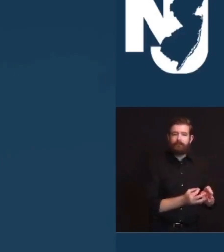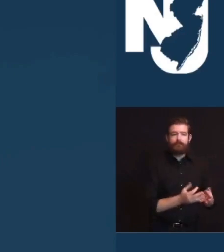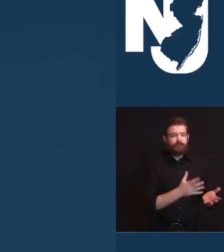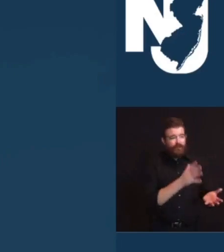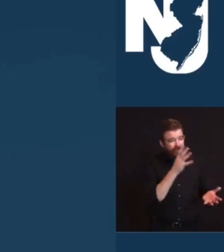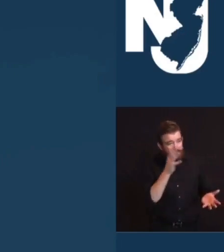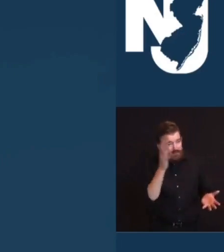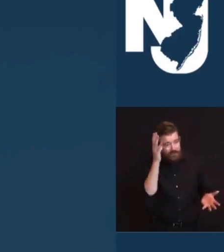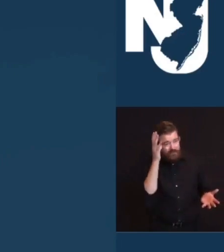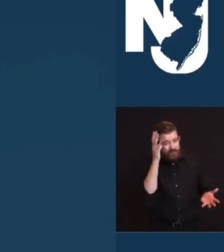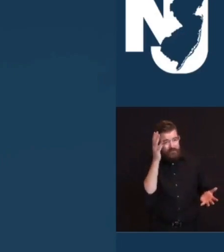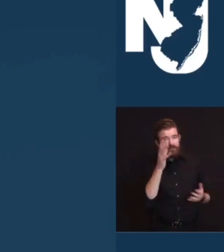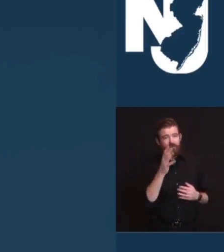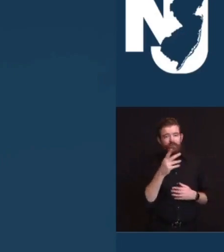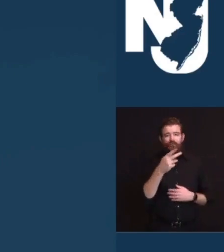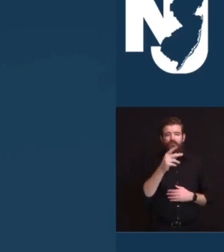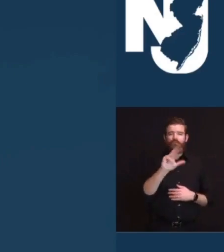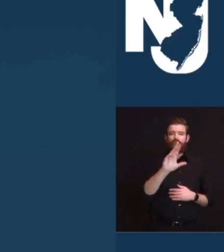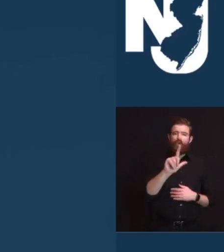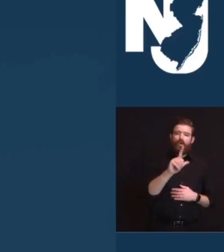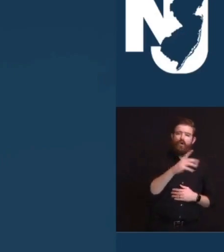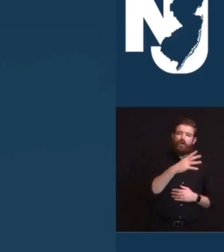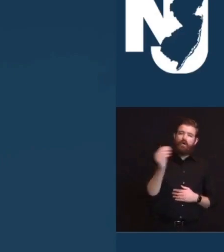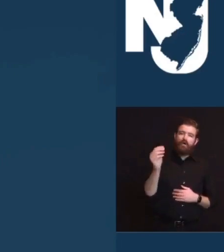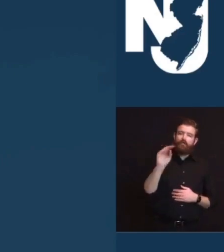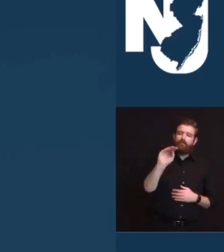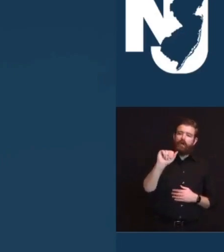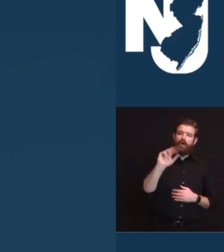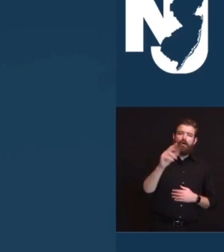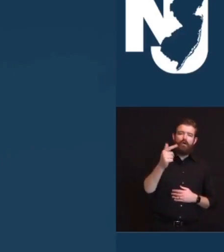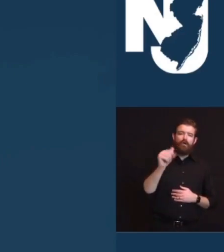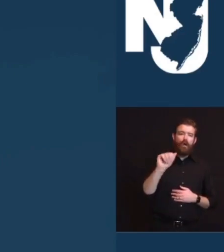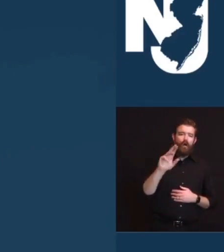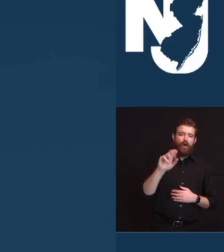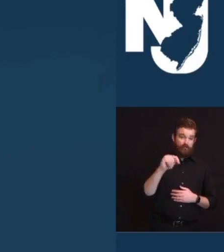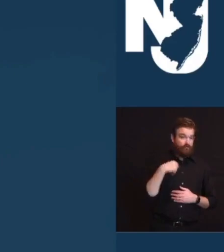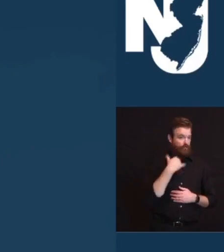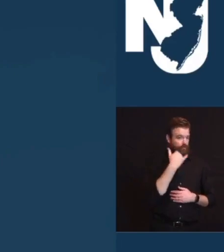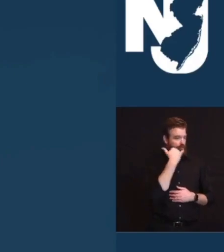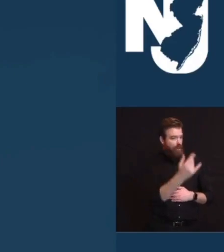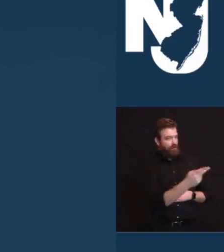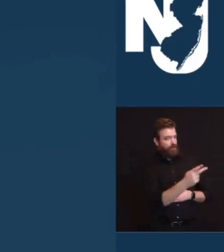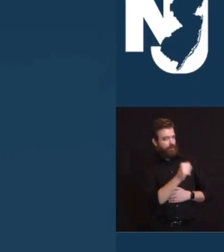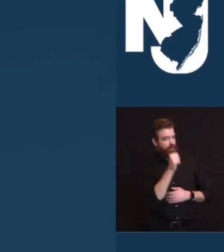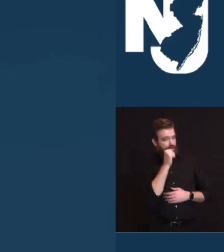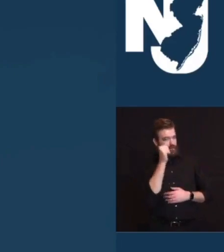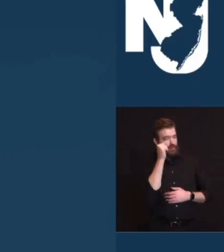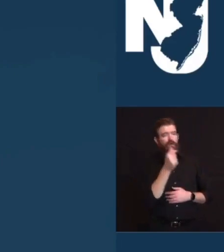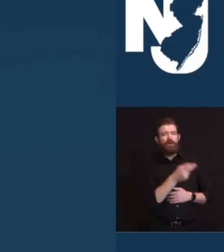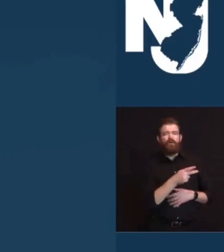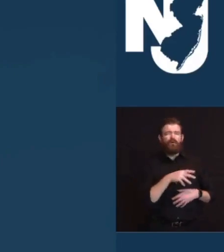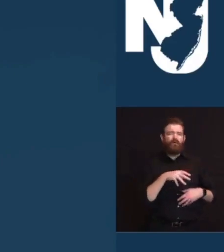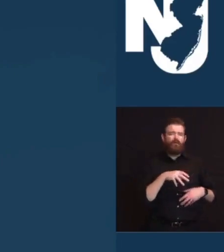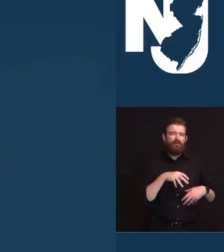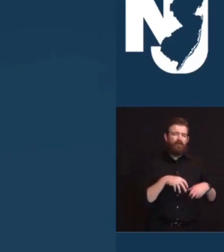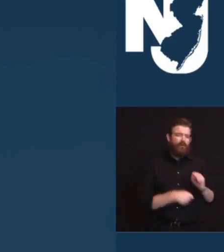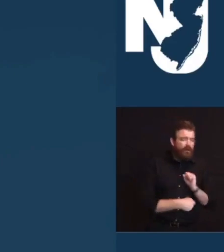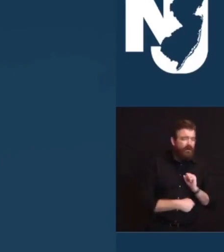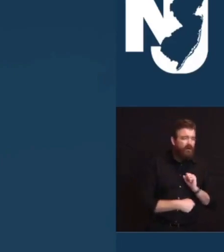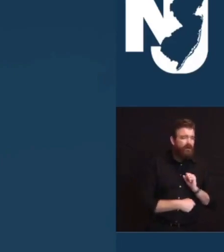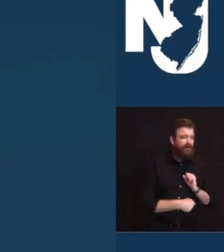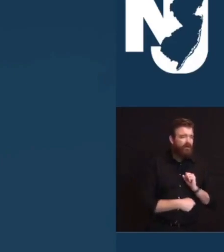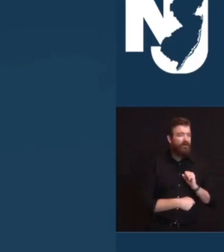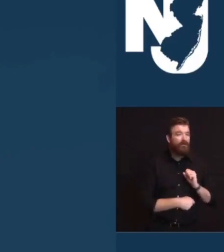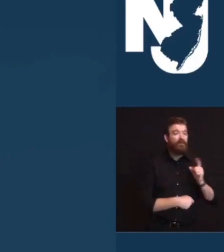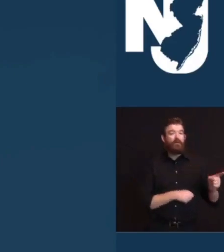I had a conversation with Paul the other day, and you can only imagine the heartbreak that they're going through, as well as to Chase's 2 brothers. It's